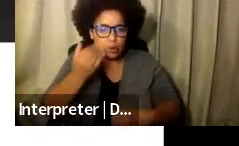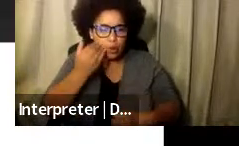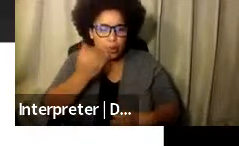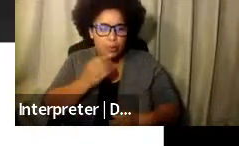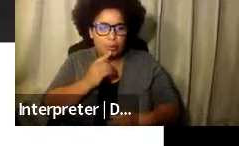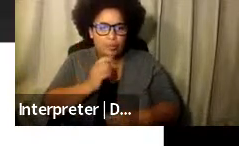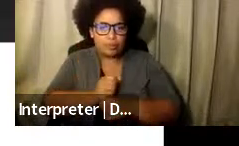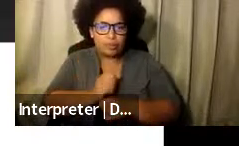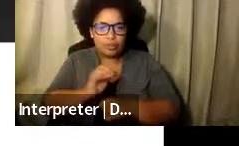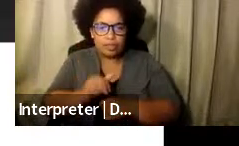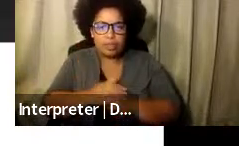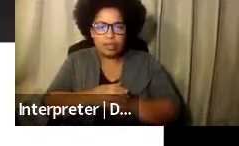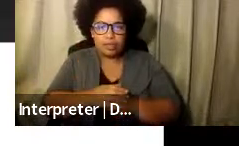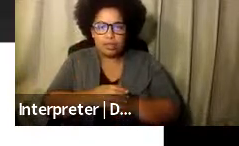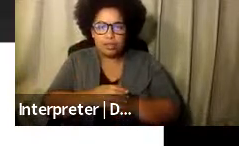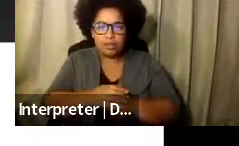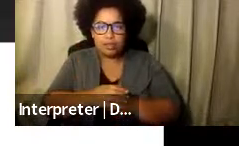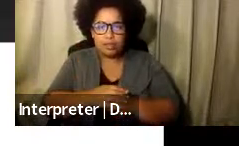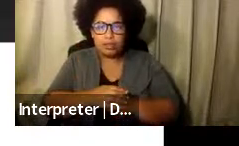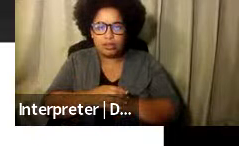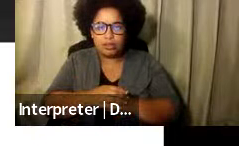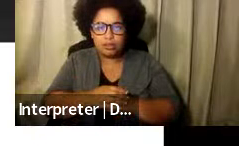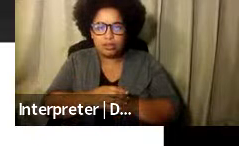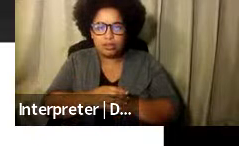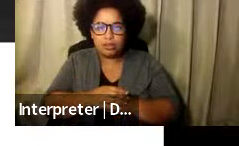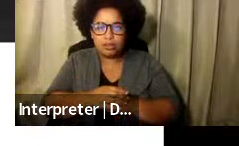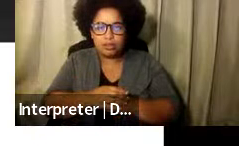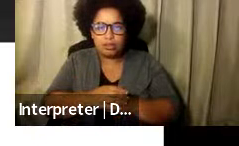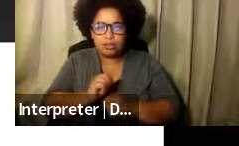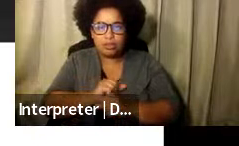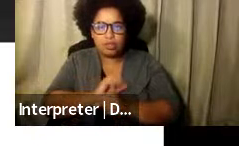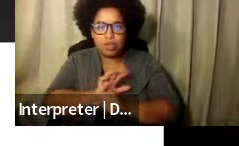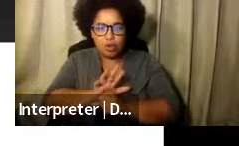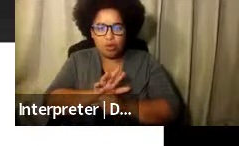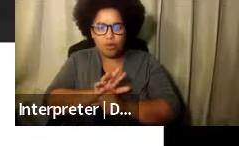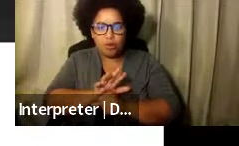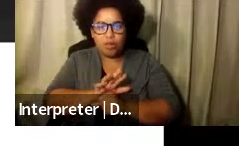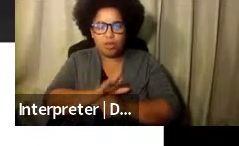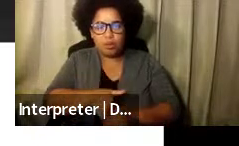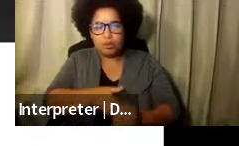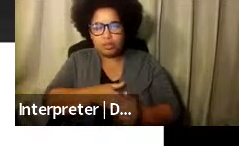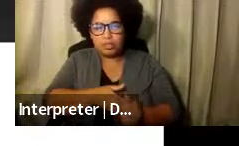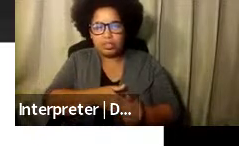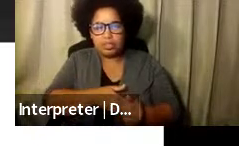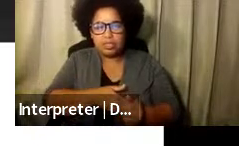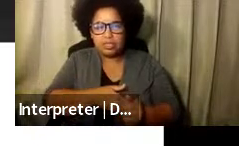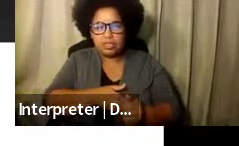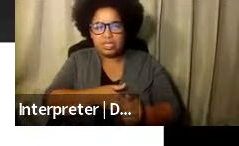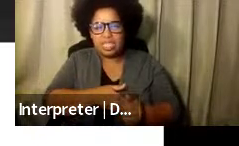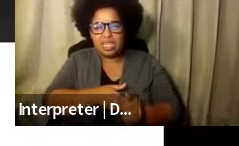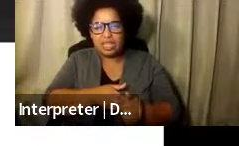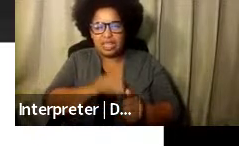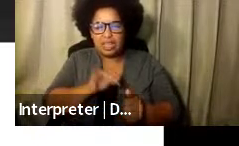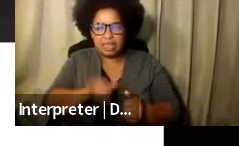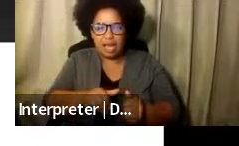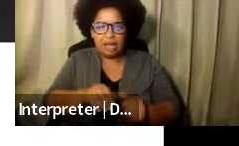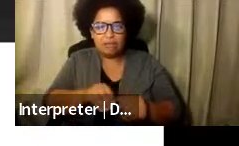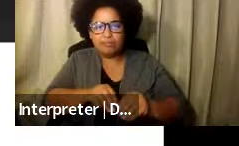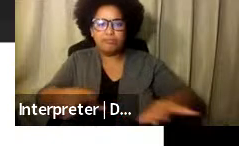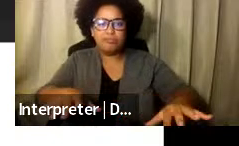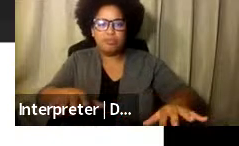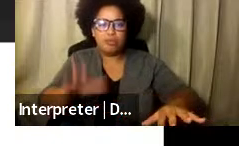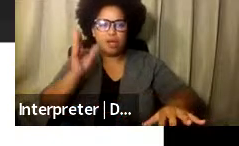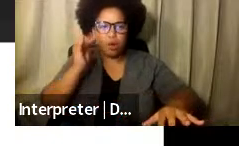that the underlying drivers of COVID and other health disparities remain in place, and we would expect those